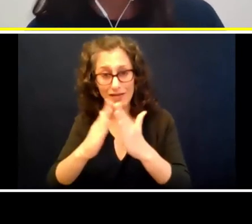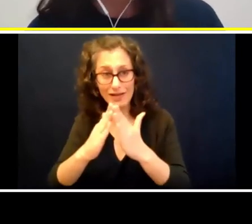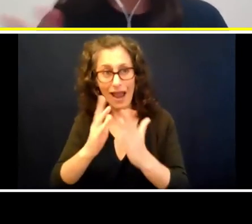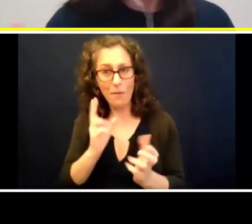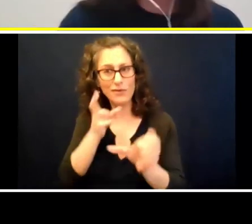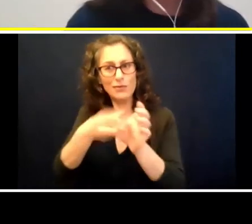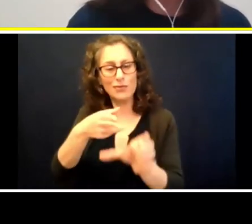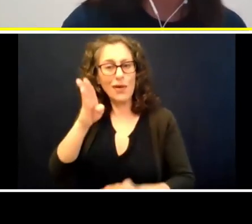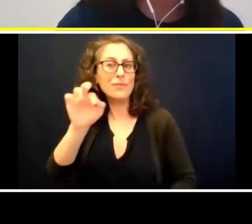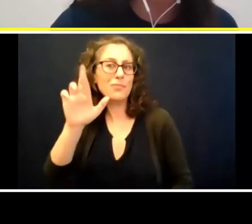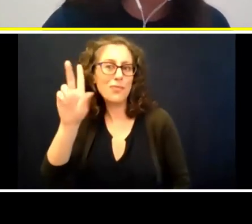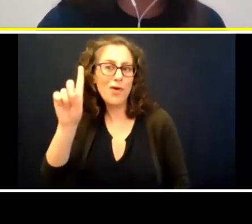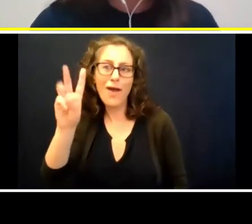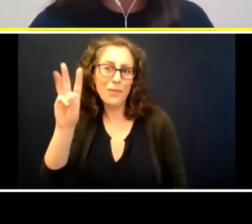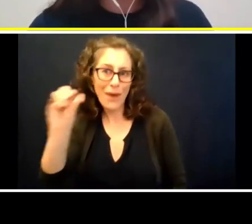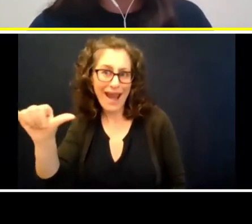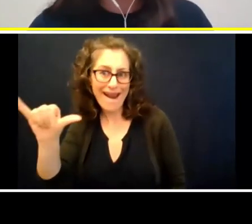You know, that was the goal.